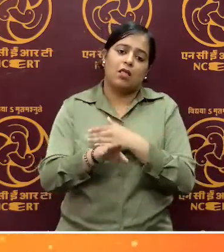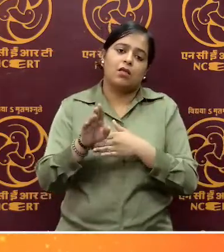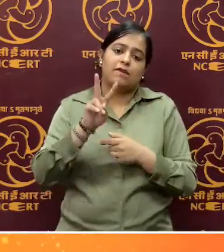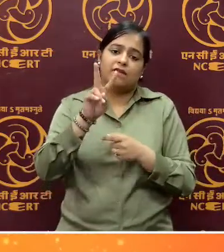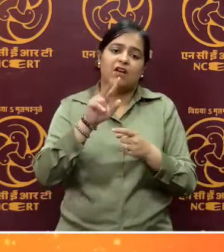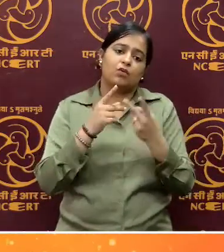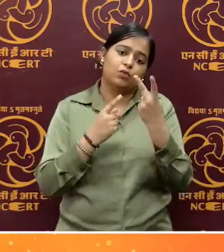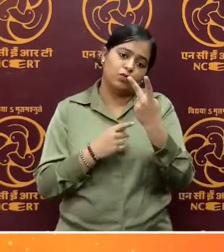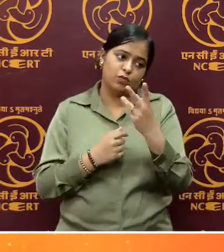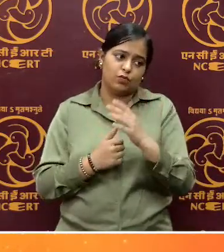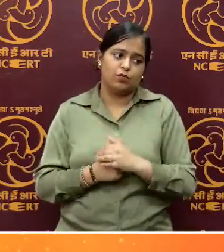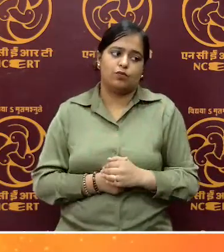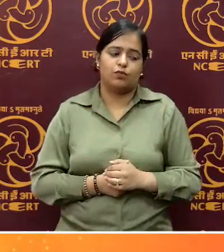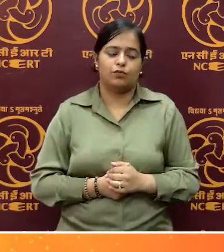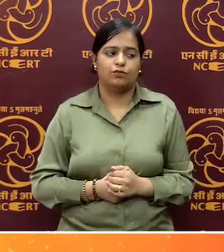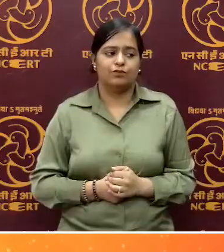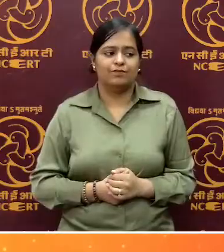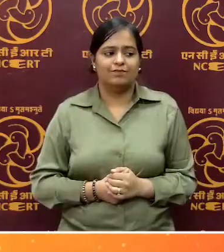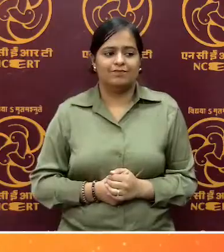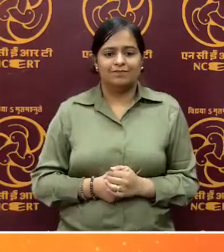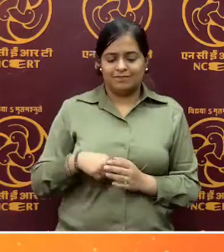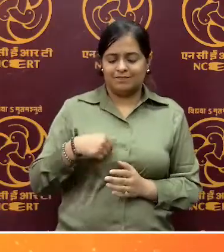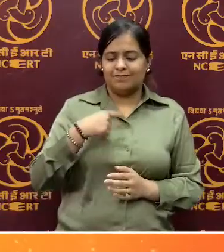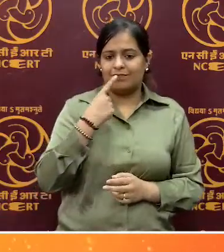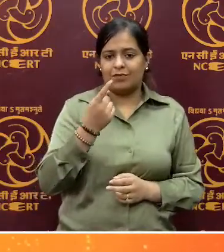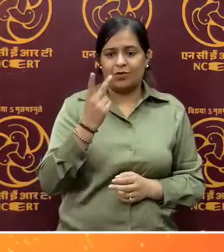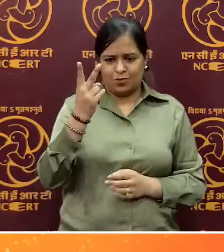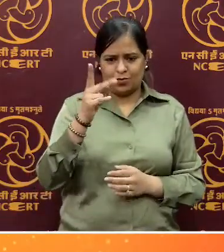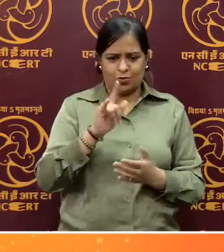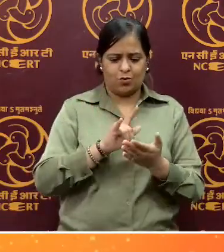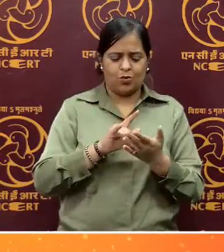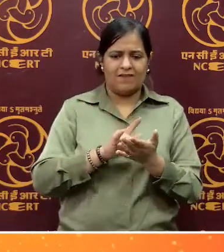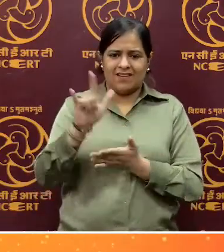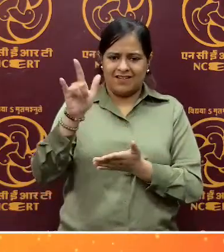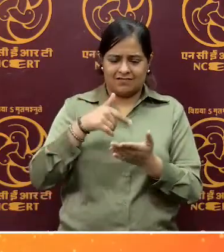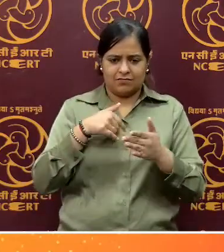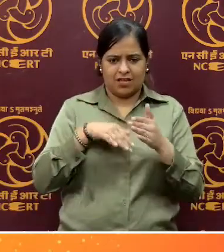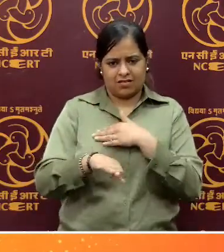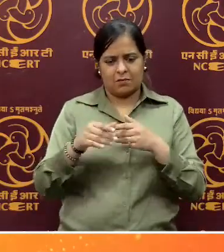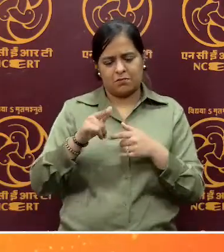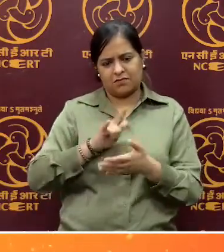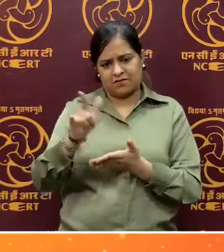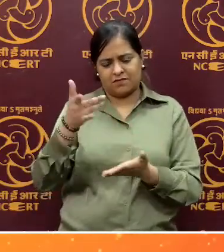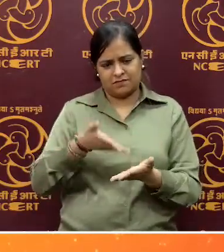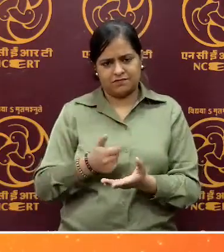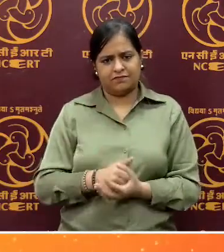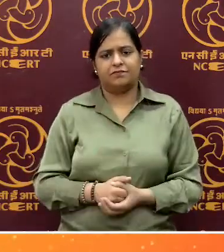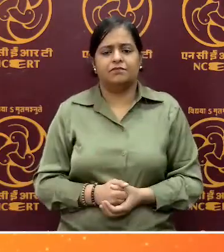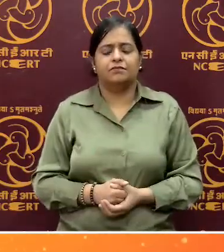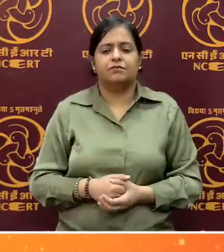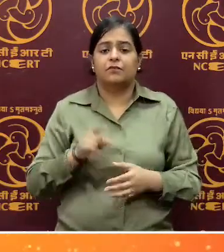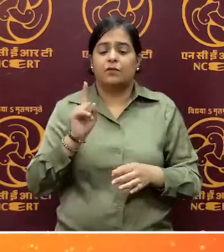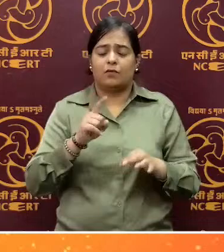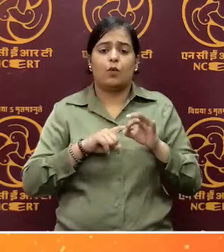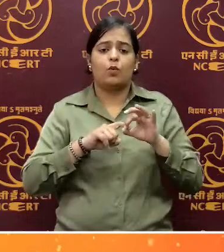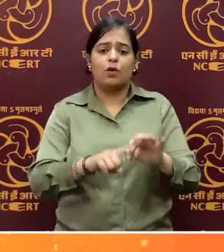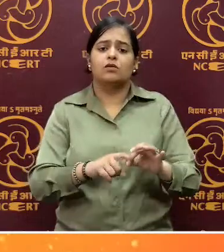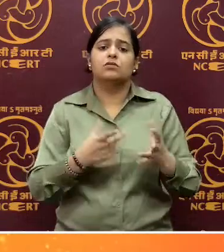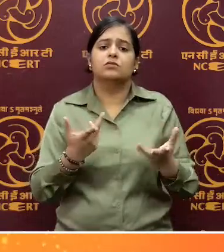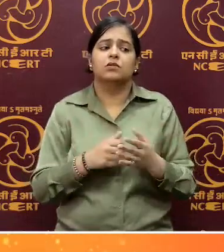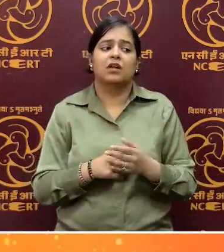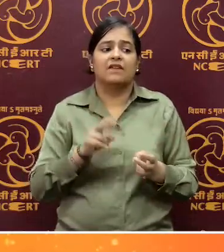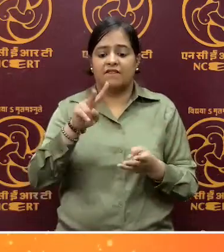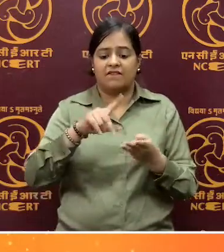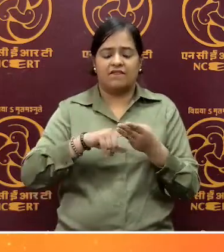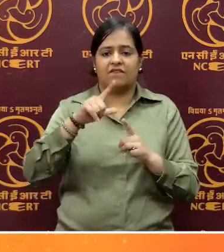this plane and have such a way that both the vectors they lie in this plane. Fine. But the question is, when we have another